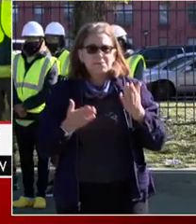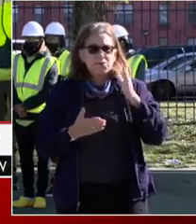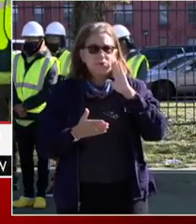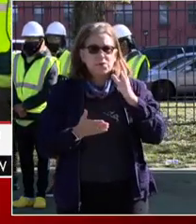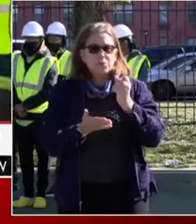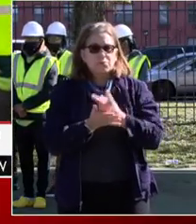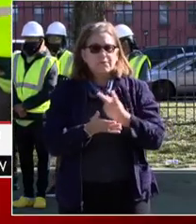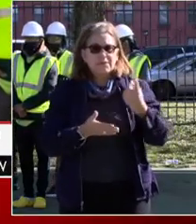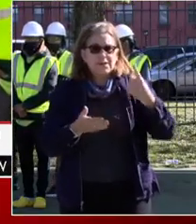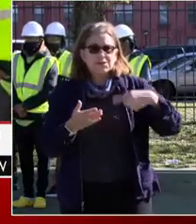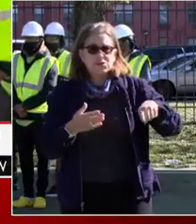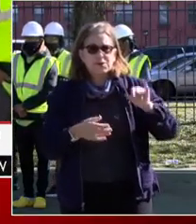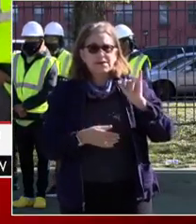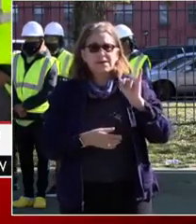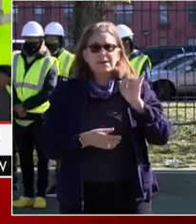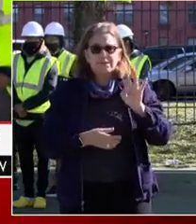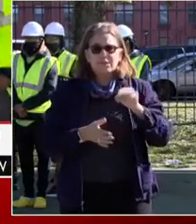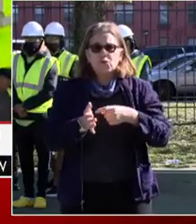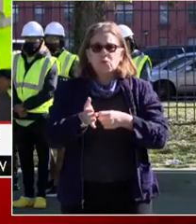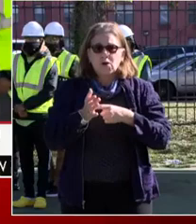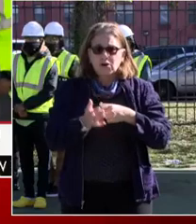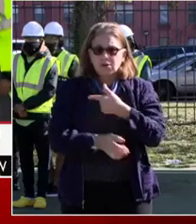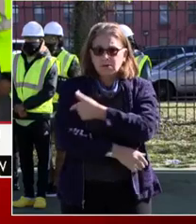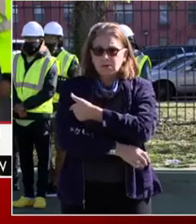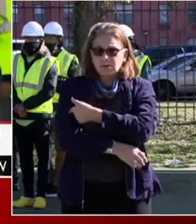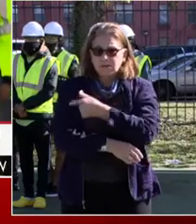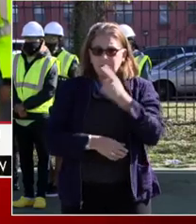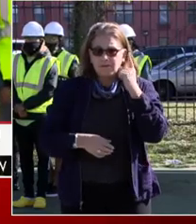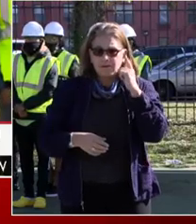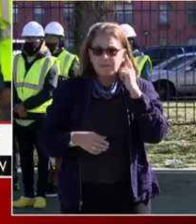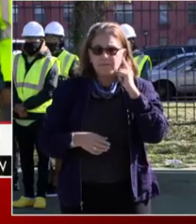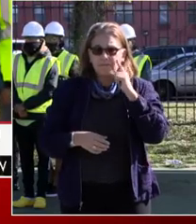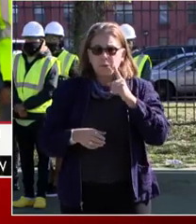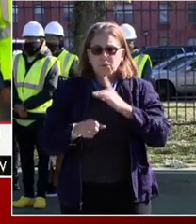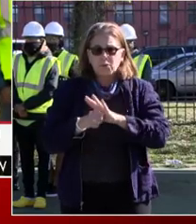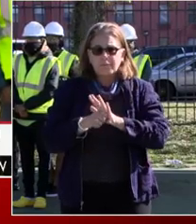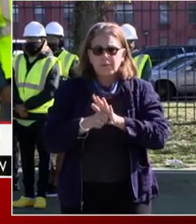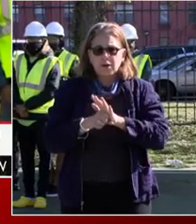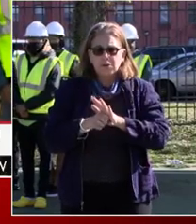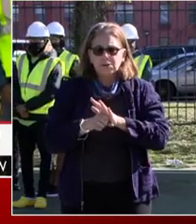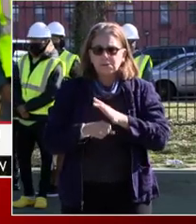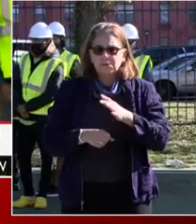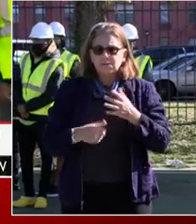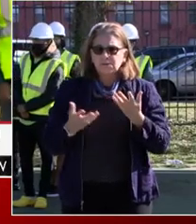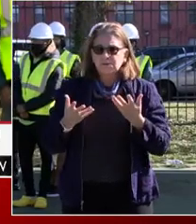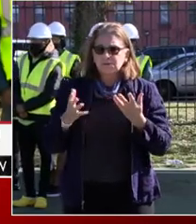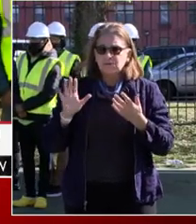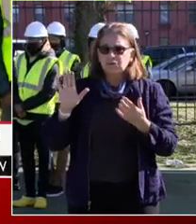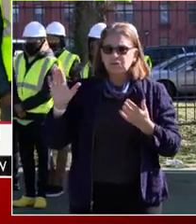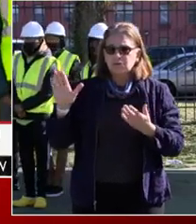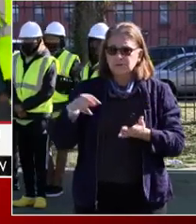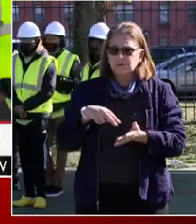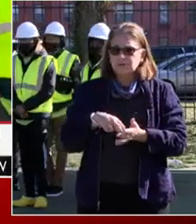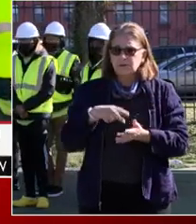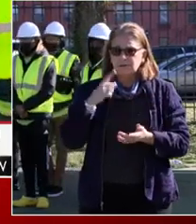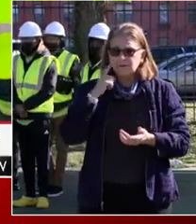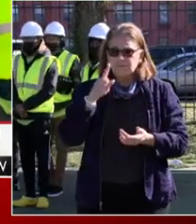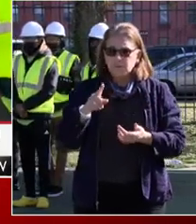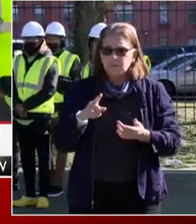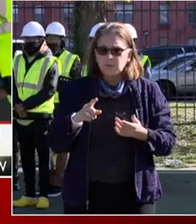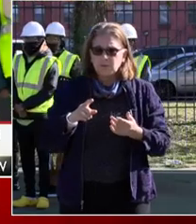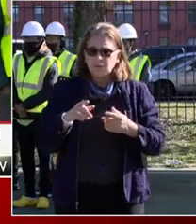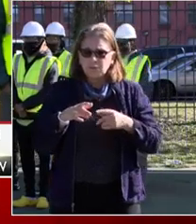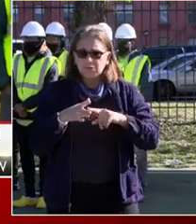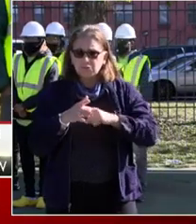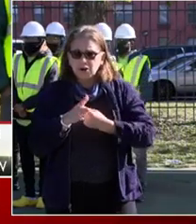fully approved for school-age students, what is your stand? What will the administration do? Will you start requiring it? Do you approve of the legislation